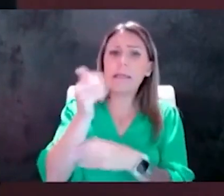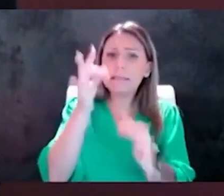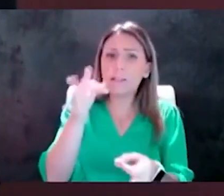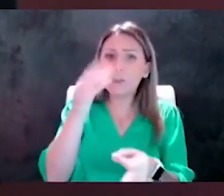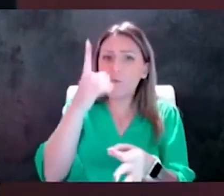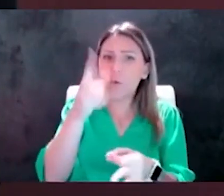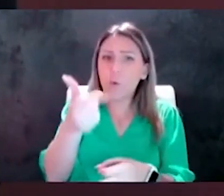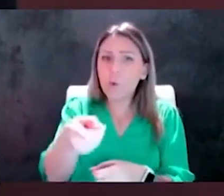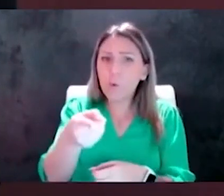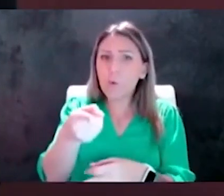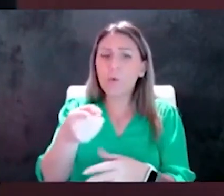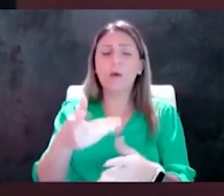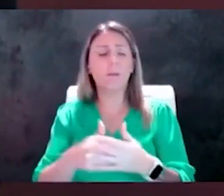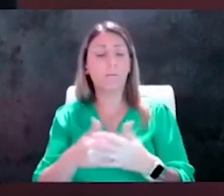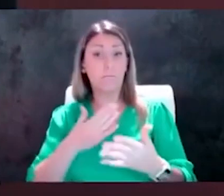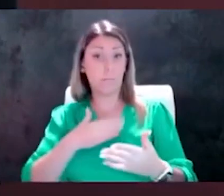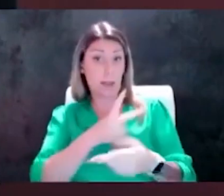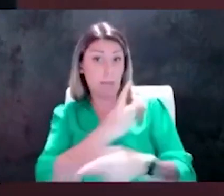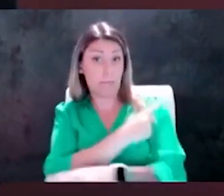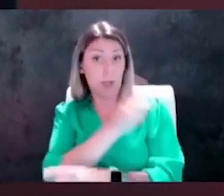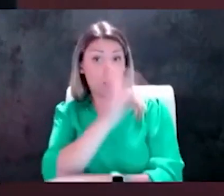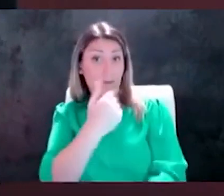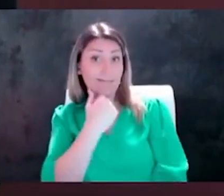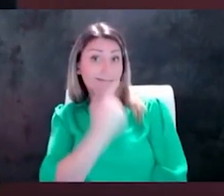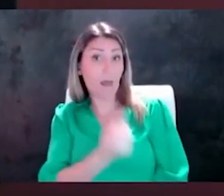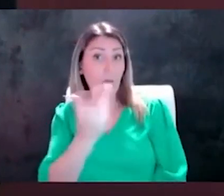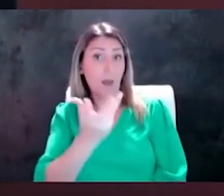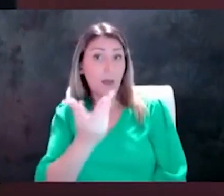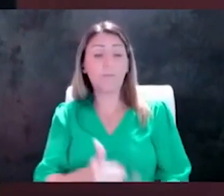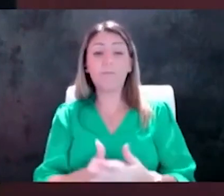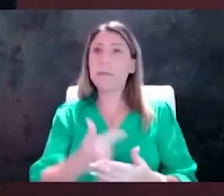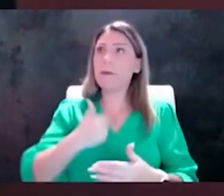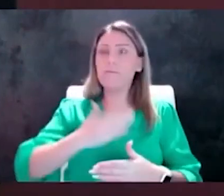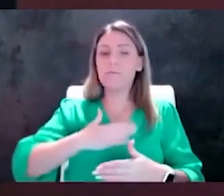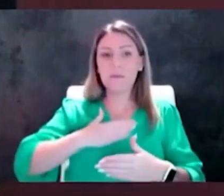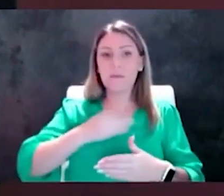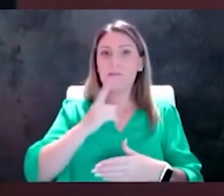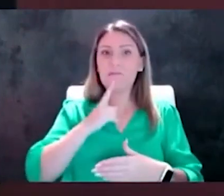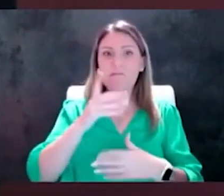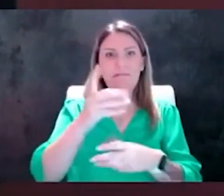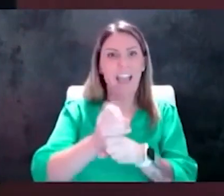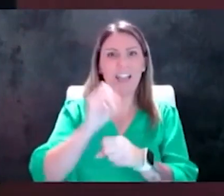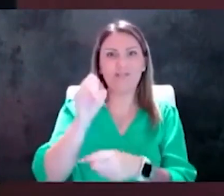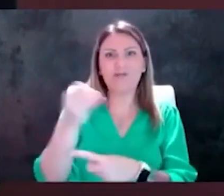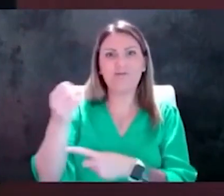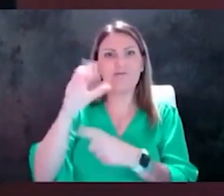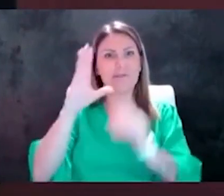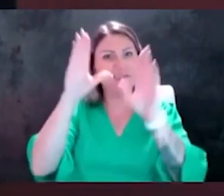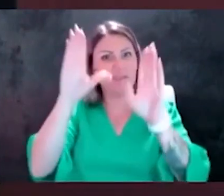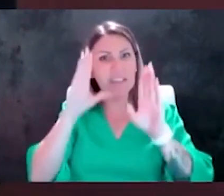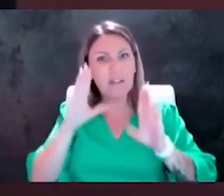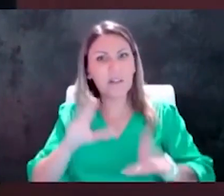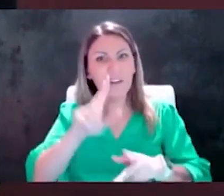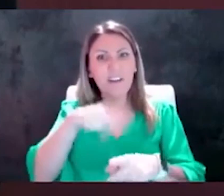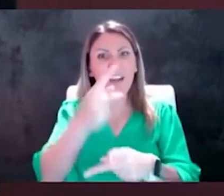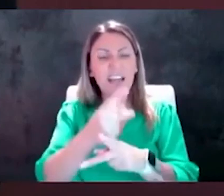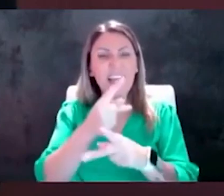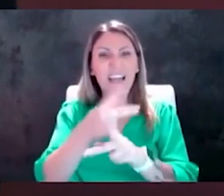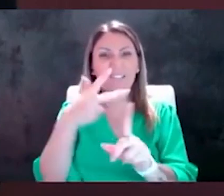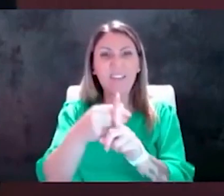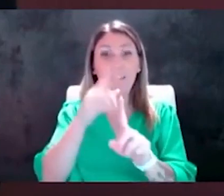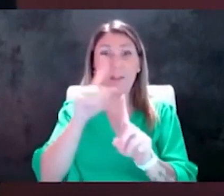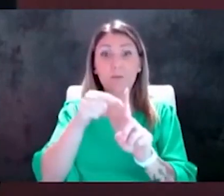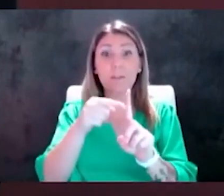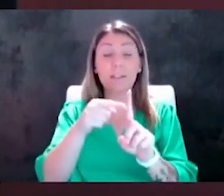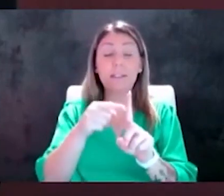my patients. I'm going to tell my patients, you know, I'm glad you had the J&J. That's a great form of vaccination. When it comes time to do the